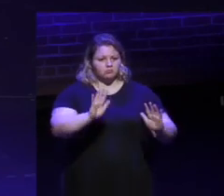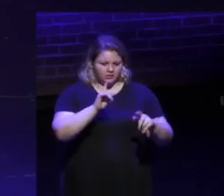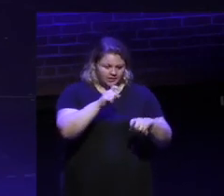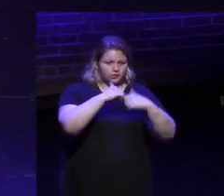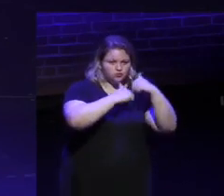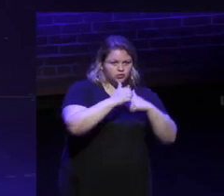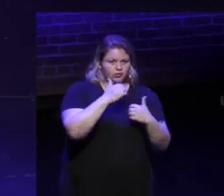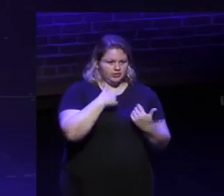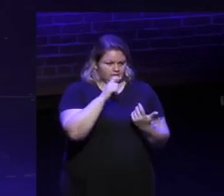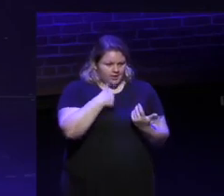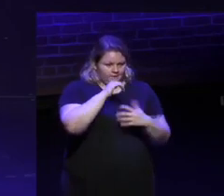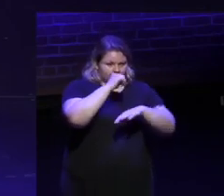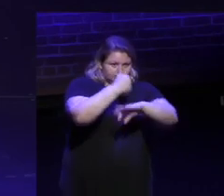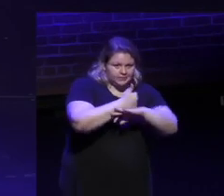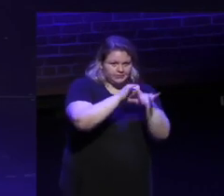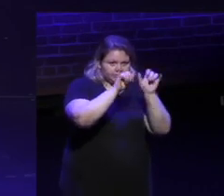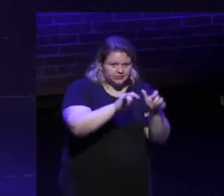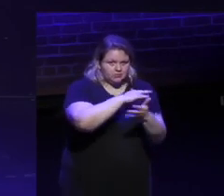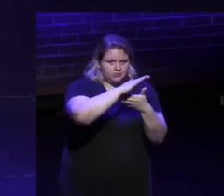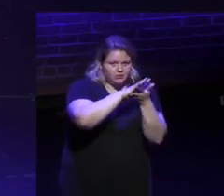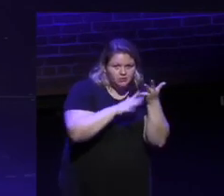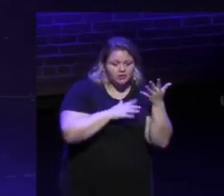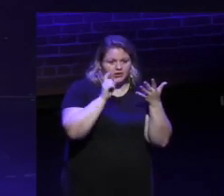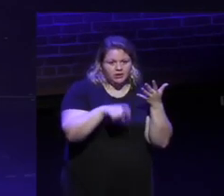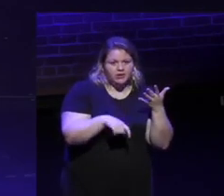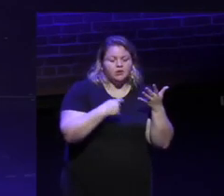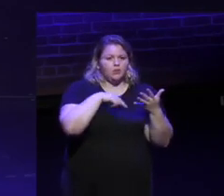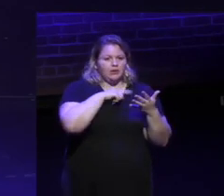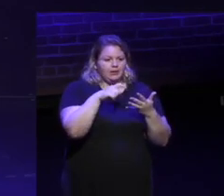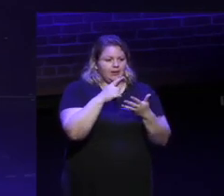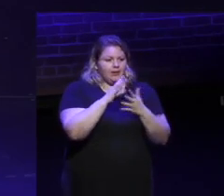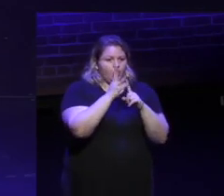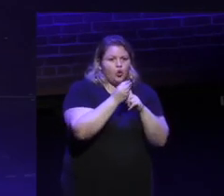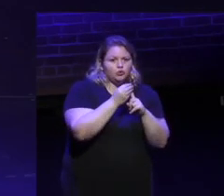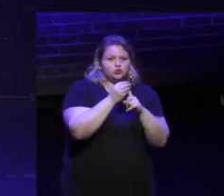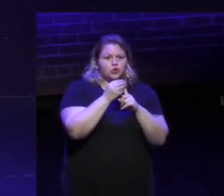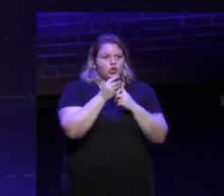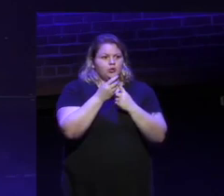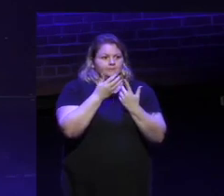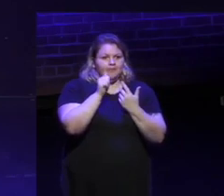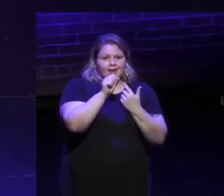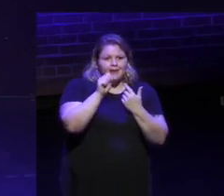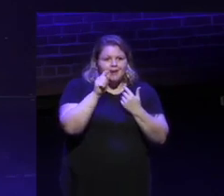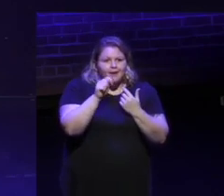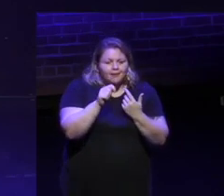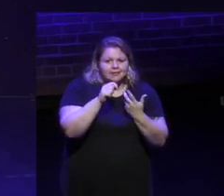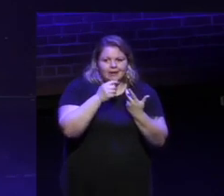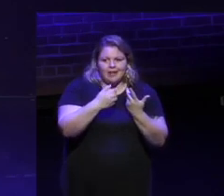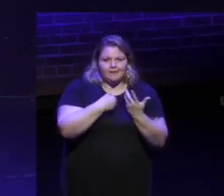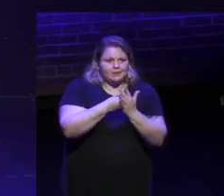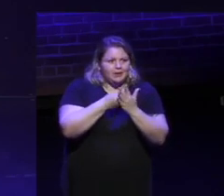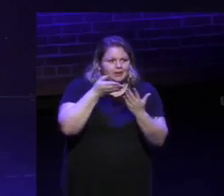hold property, to finance the acquisition and development of cultural assets. Sometimes the most difficult part of funding at any level is those